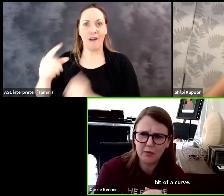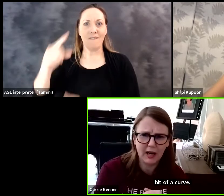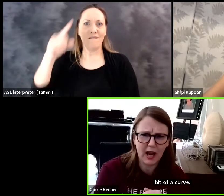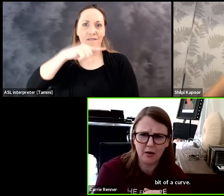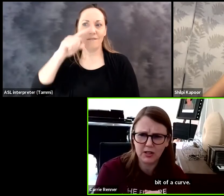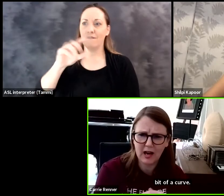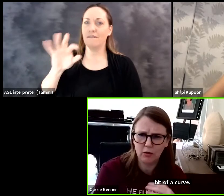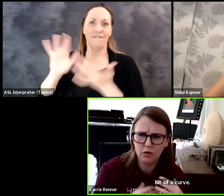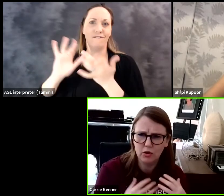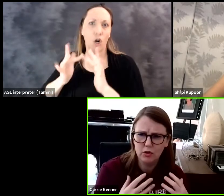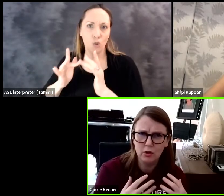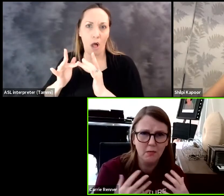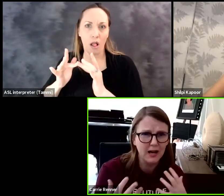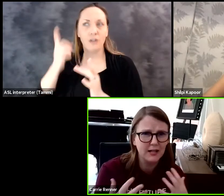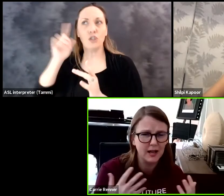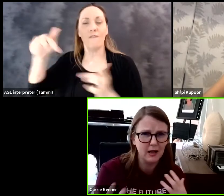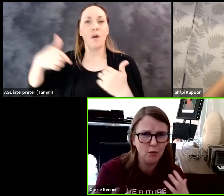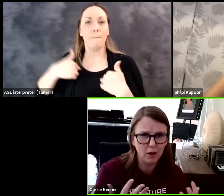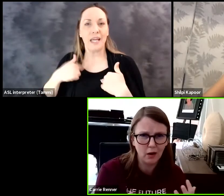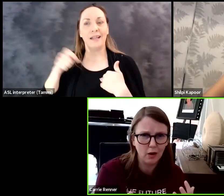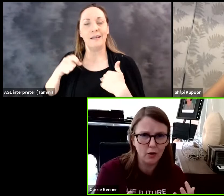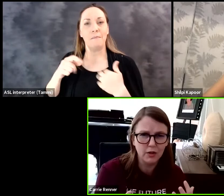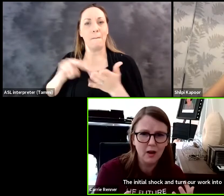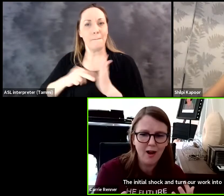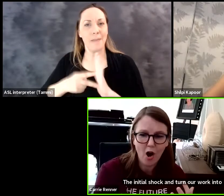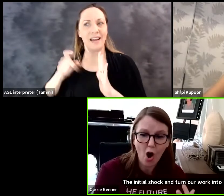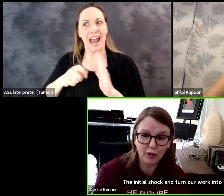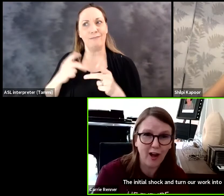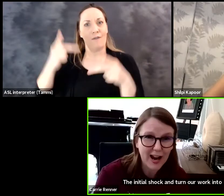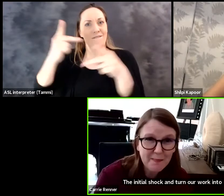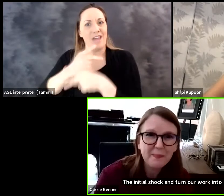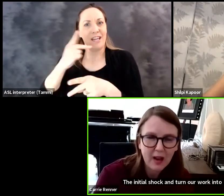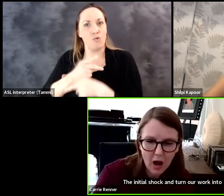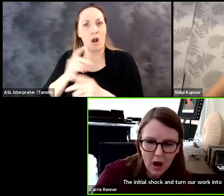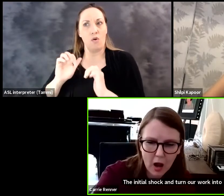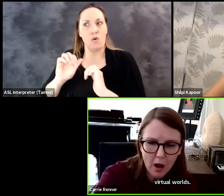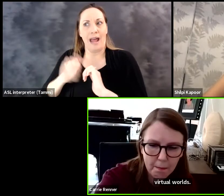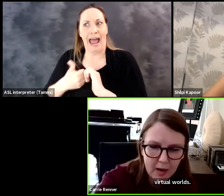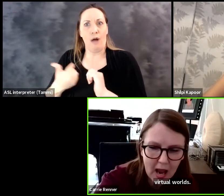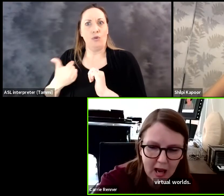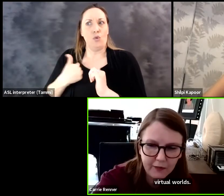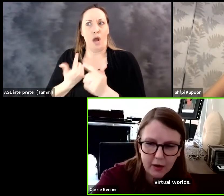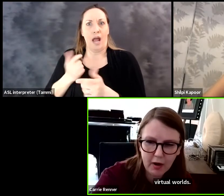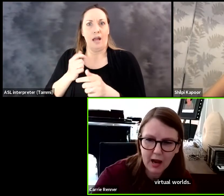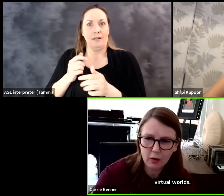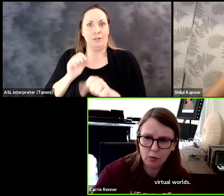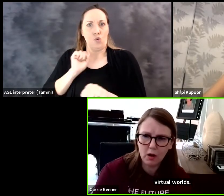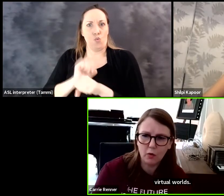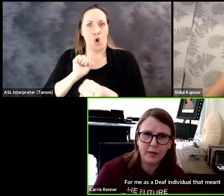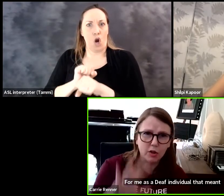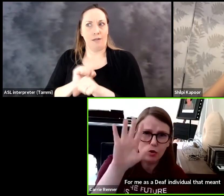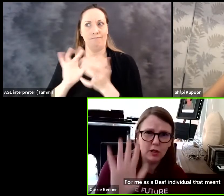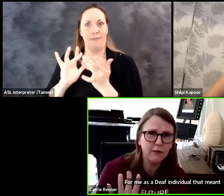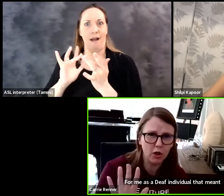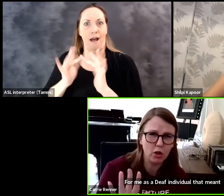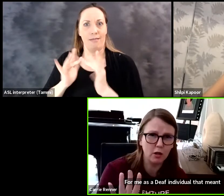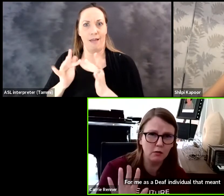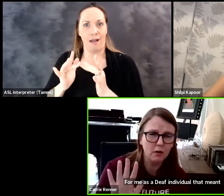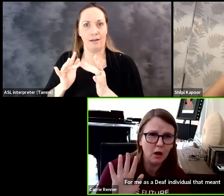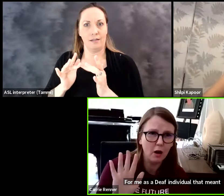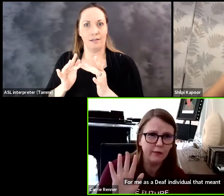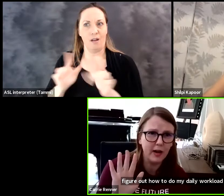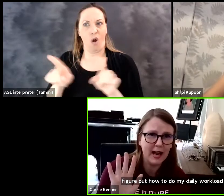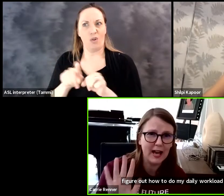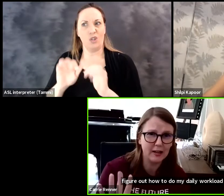meant figuring out how to do my daily workload online and figure out how to work with a 2D